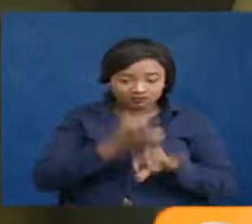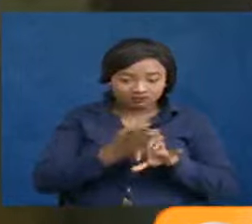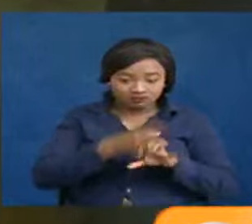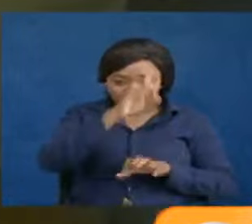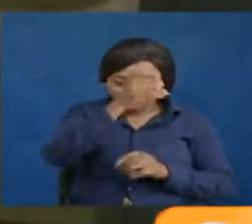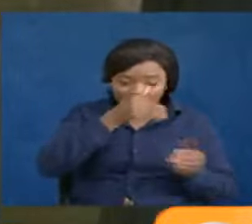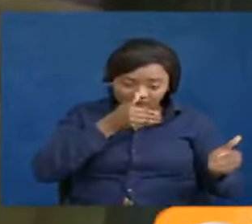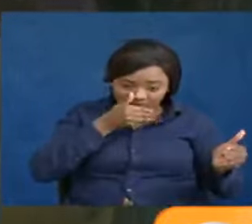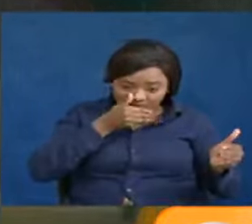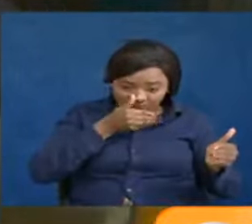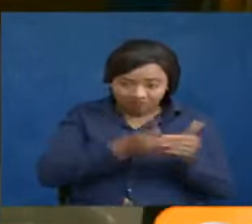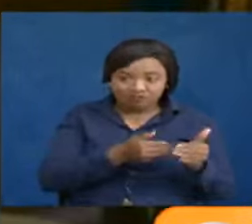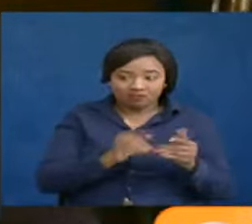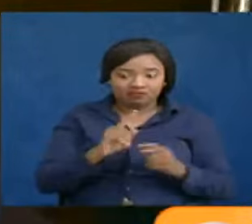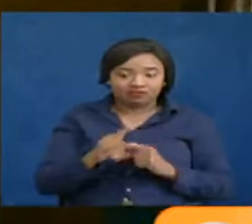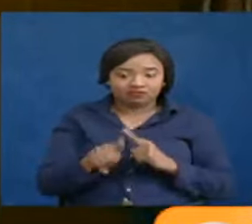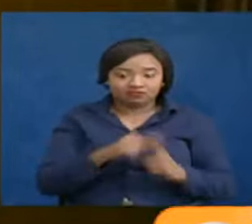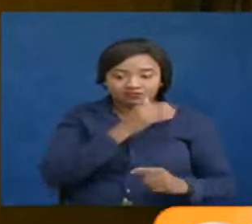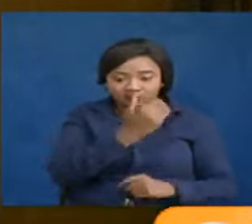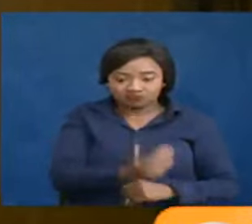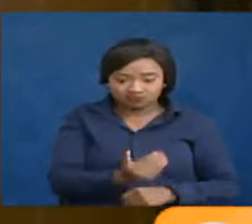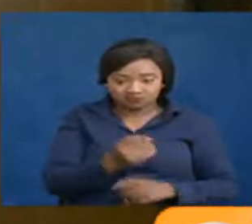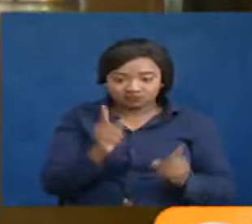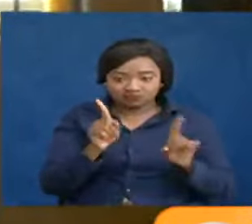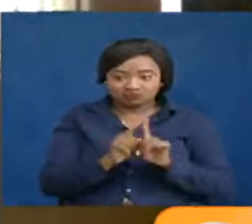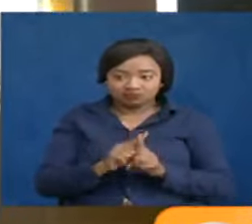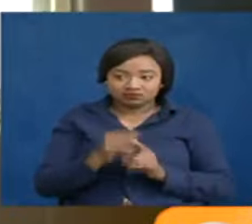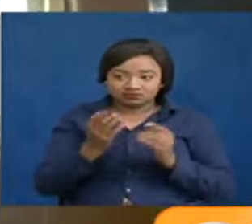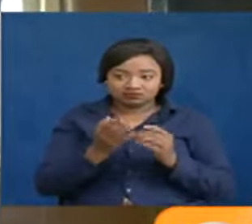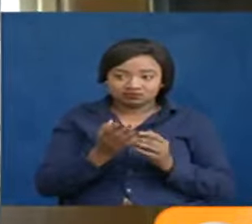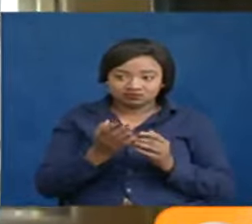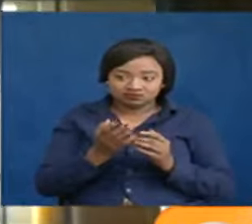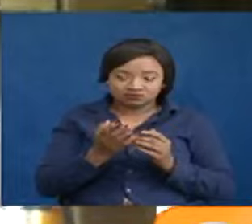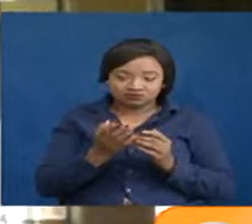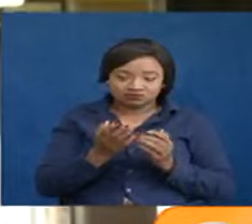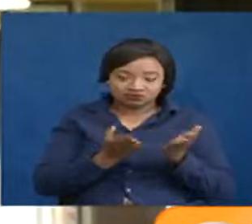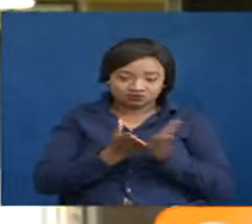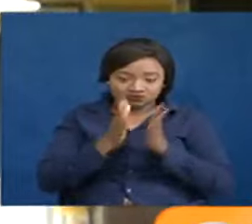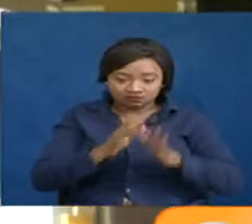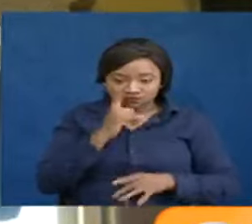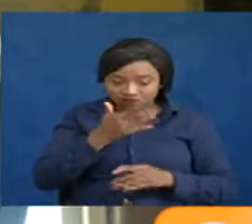close brush with death for the child and nanny who were in the bathroom.